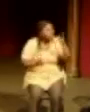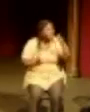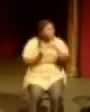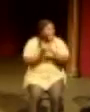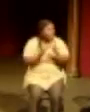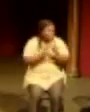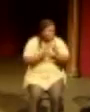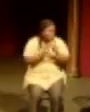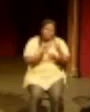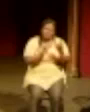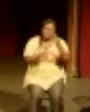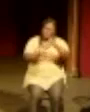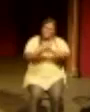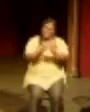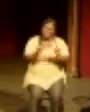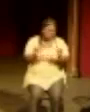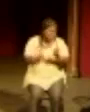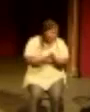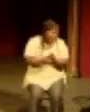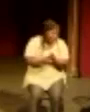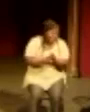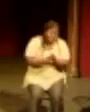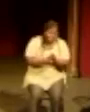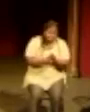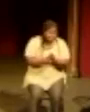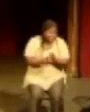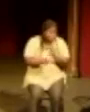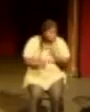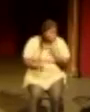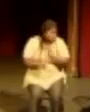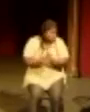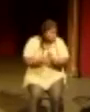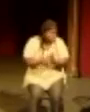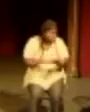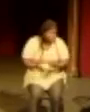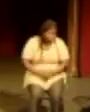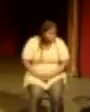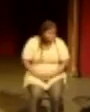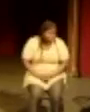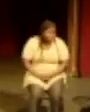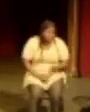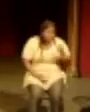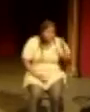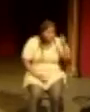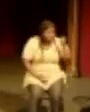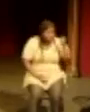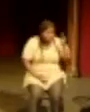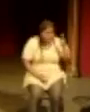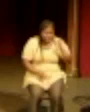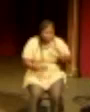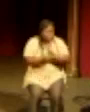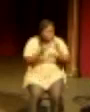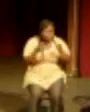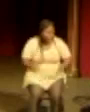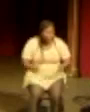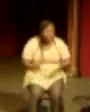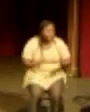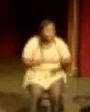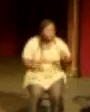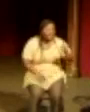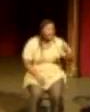that, and that's really the case here. Because in spite of the dumpster fires that were going on around us, we were able to do